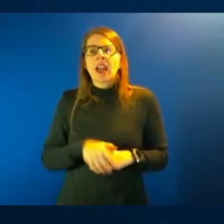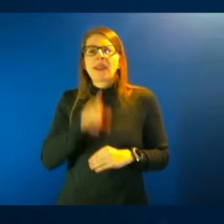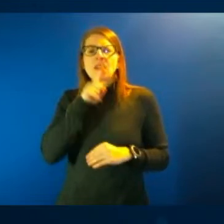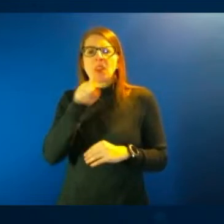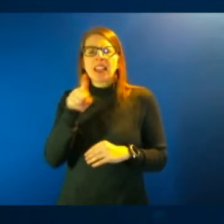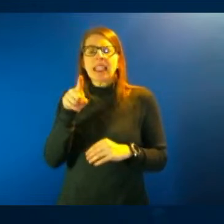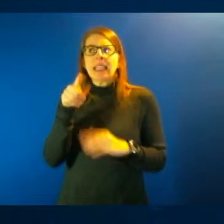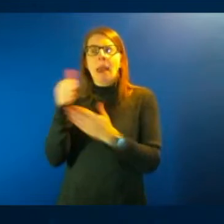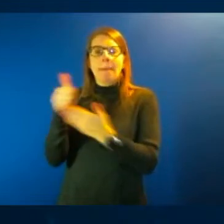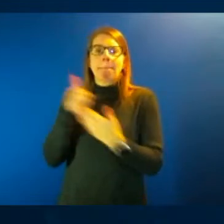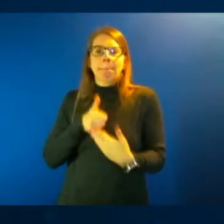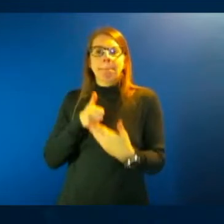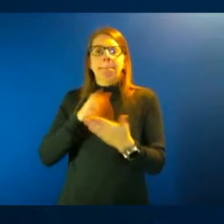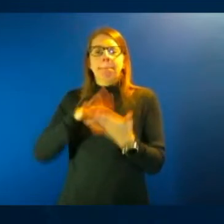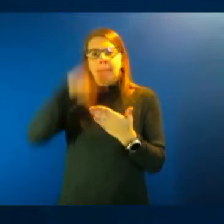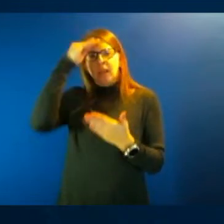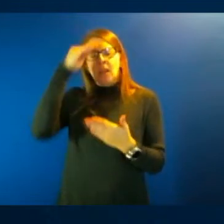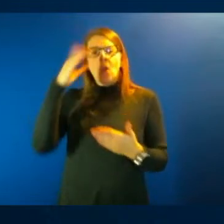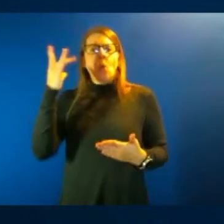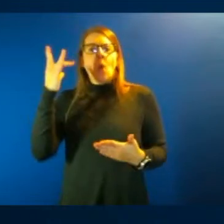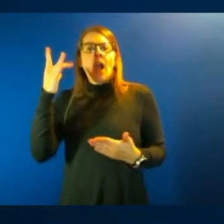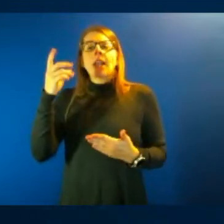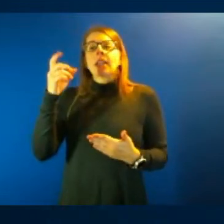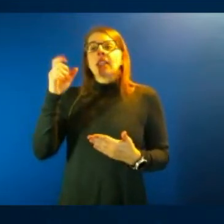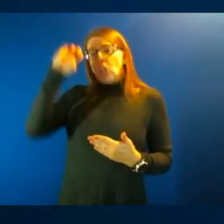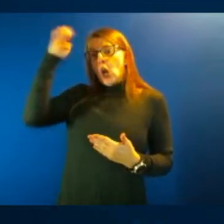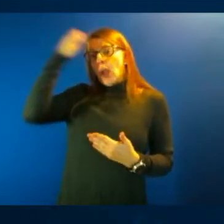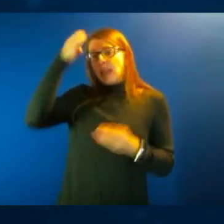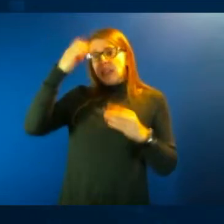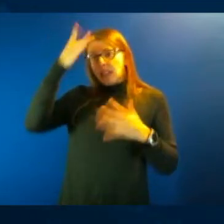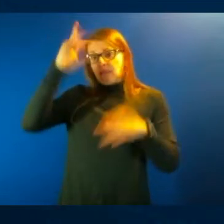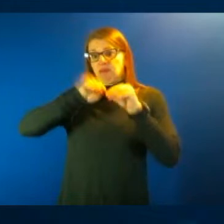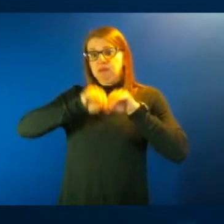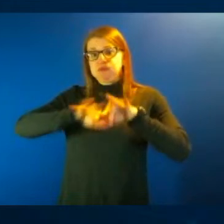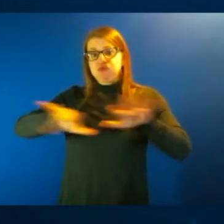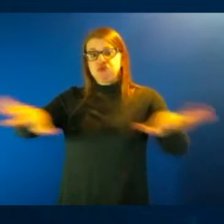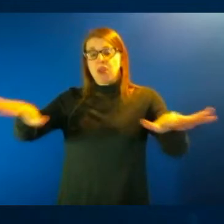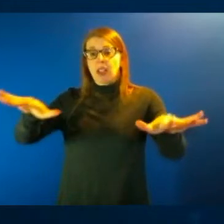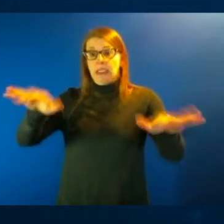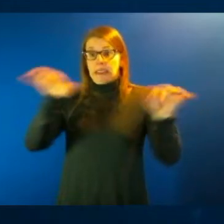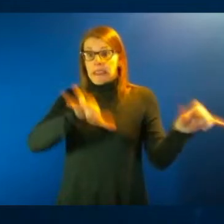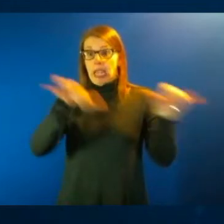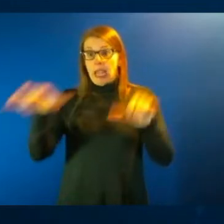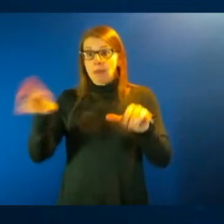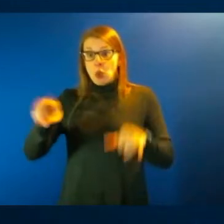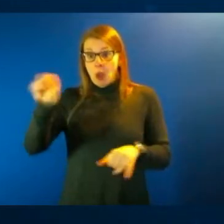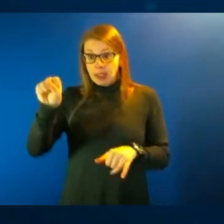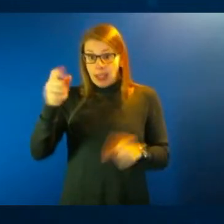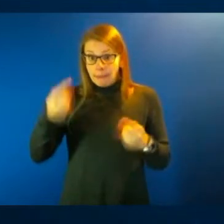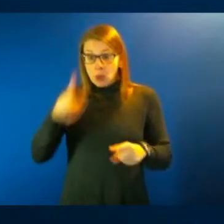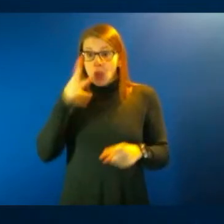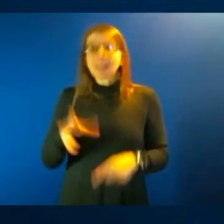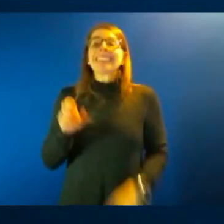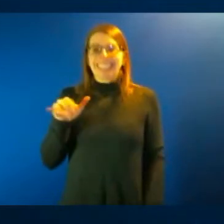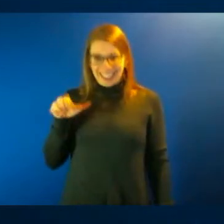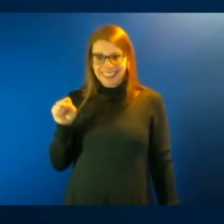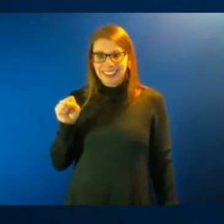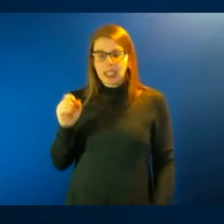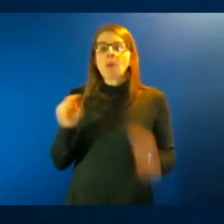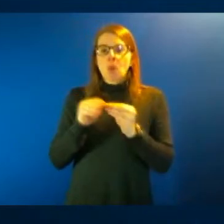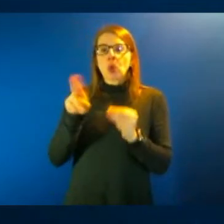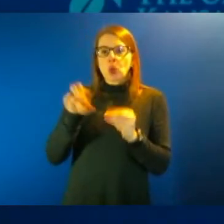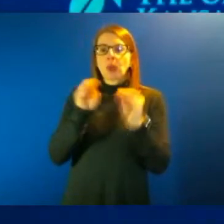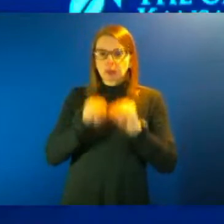so why are we seeing a surge in Europe, and should we expect to see the same wave in the U.S.? The answer is yes, we are going to see more in the U.S.,